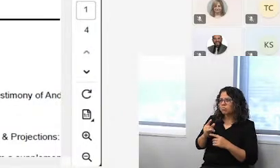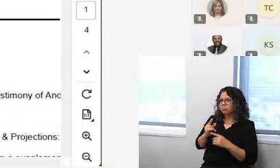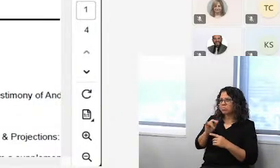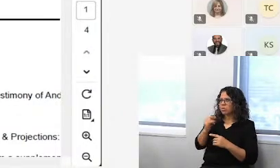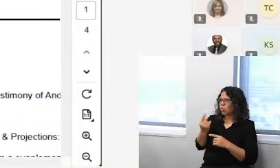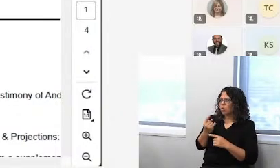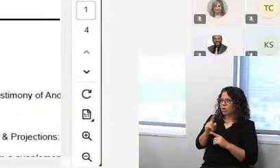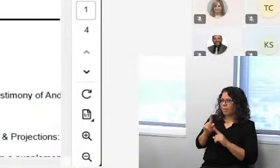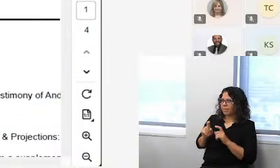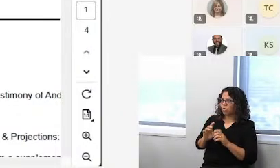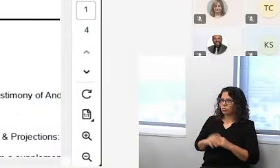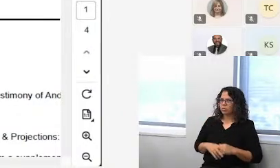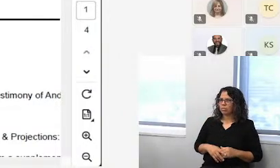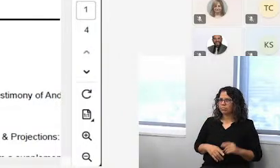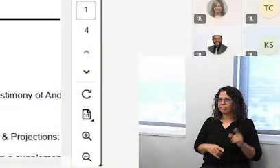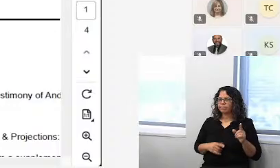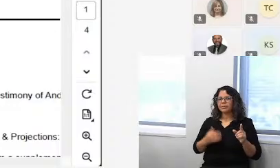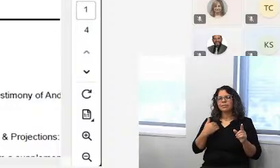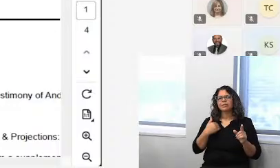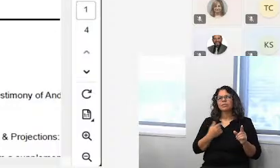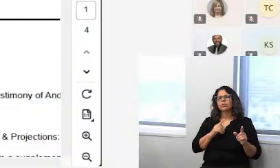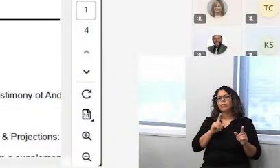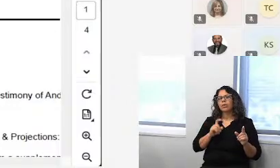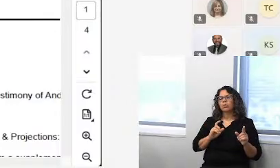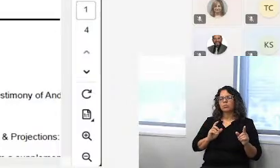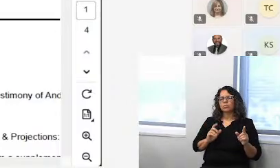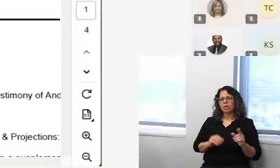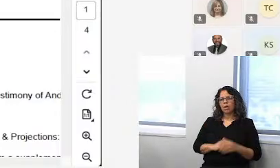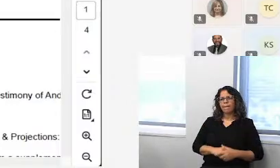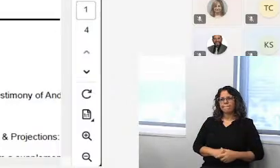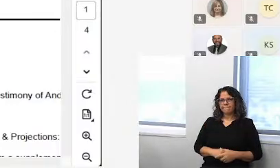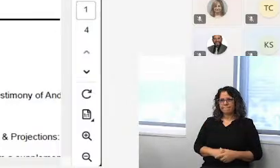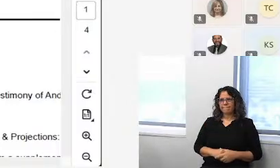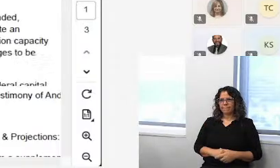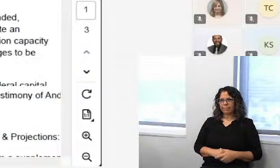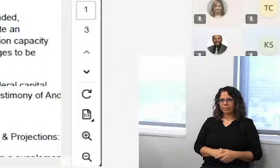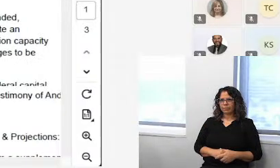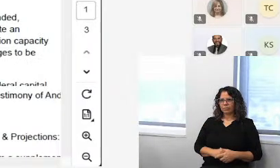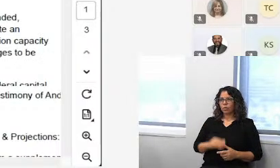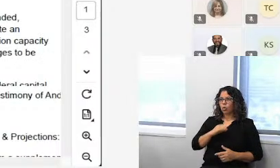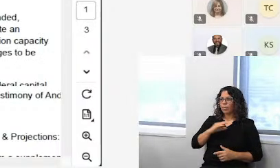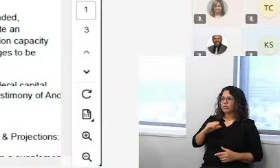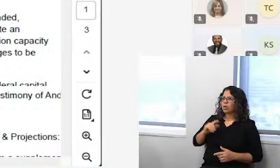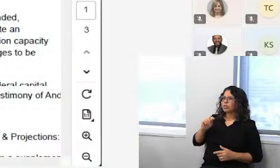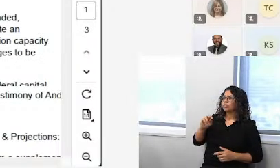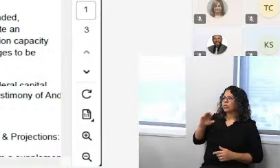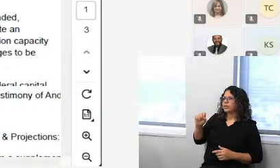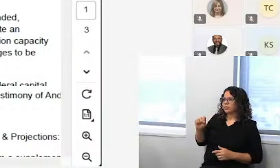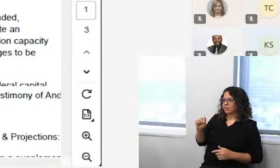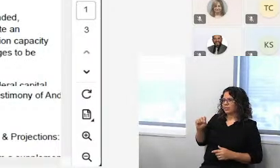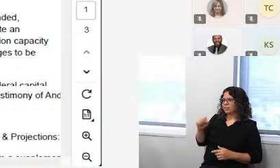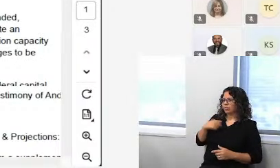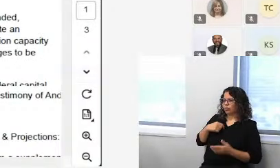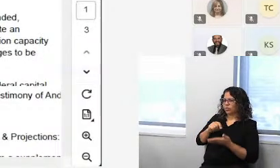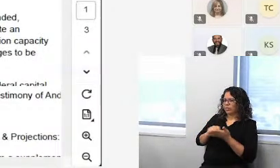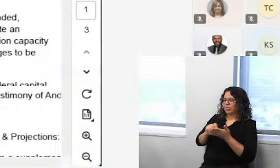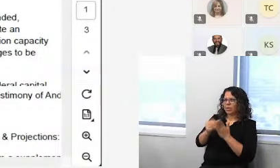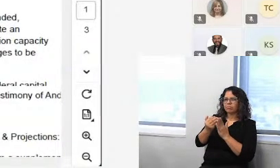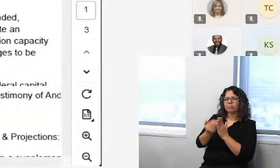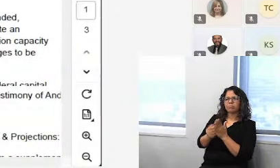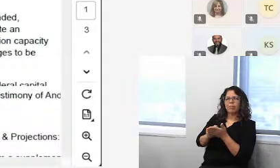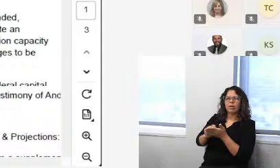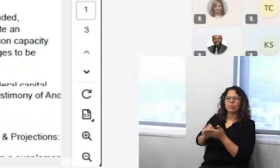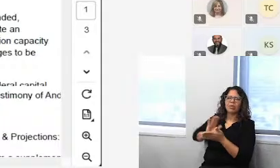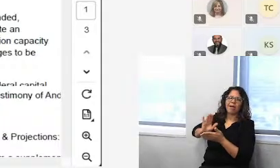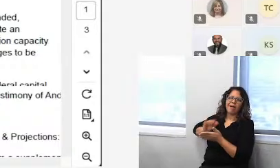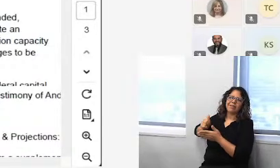All right, colleagues, I have a question. Yeah, this is Commissioner Torres. I feel I wrote down this question 10 hours ago, but